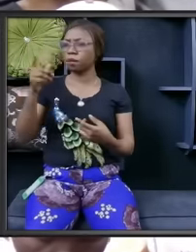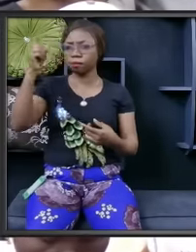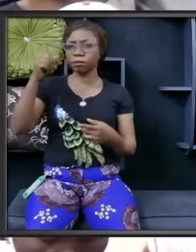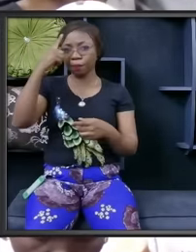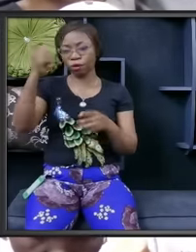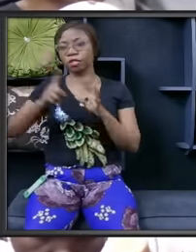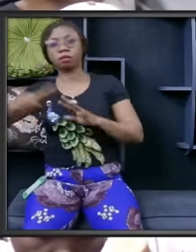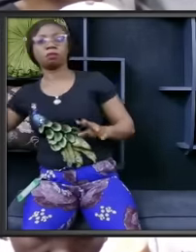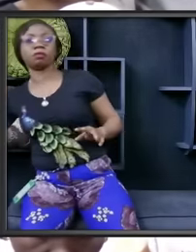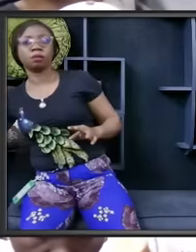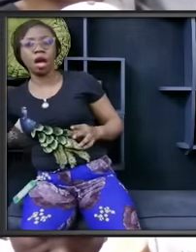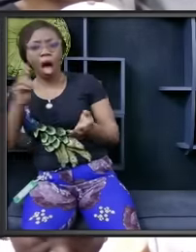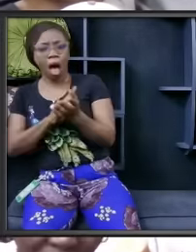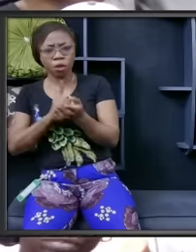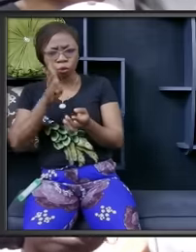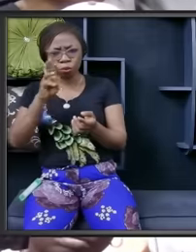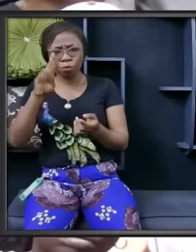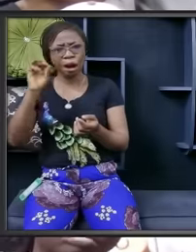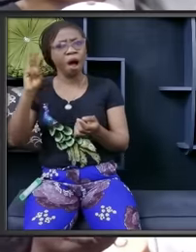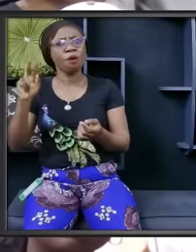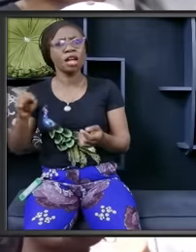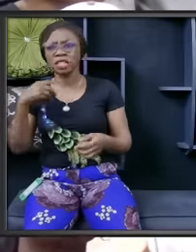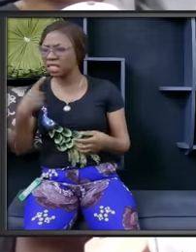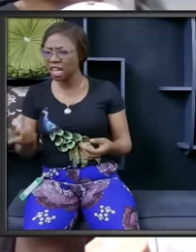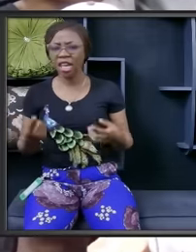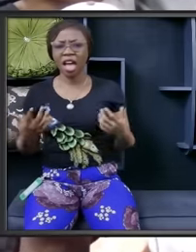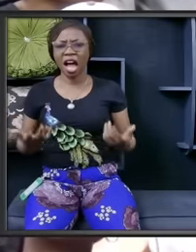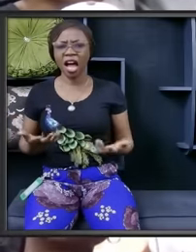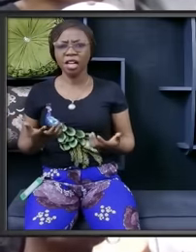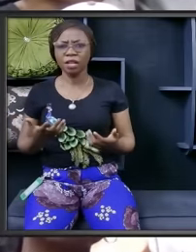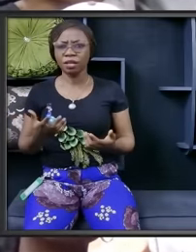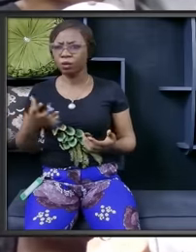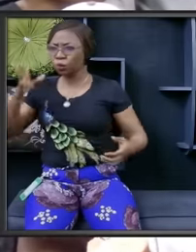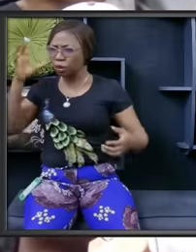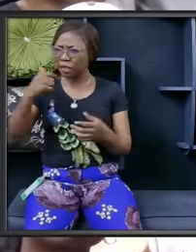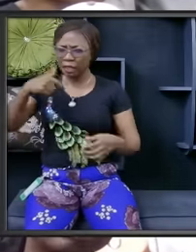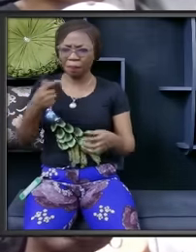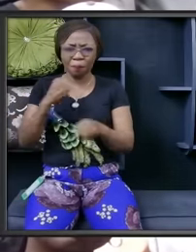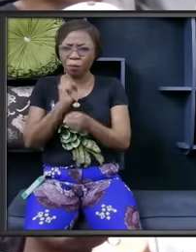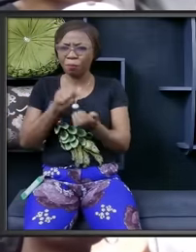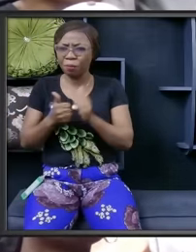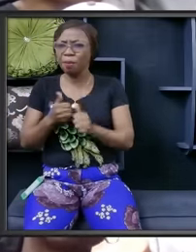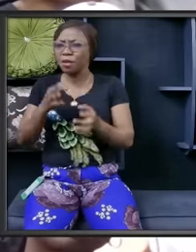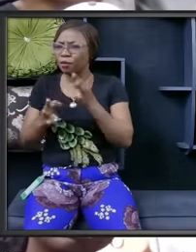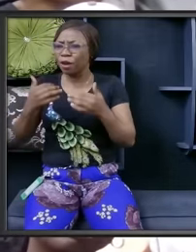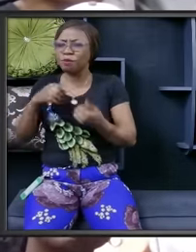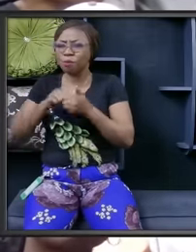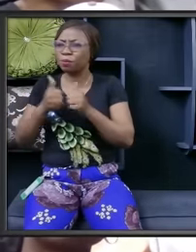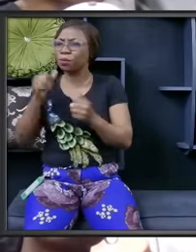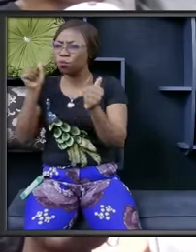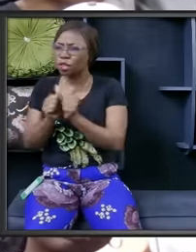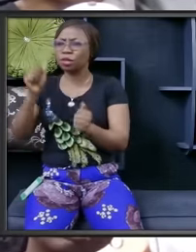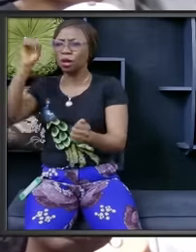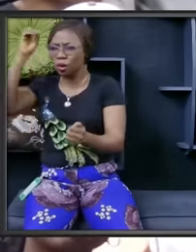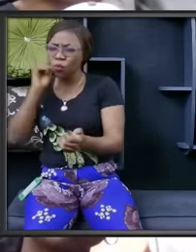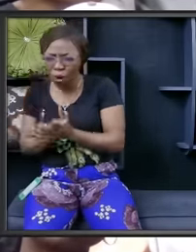come out. Now Dr. Brown come, they say, he don't find him wahala. Say if they get problem with the wife, in for